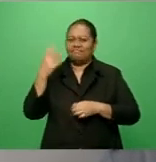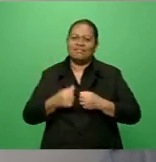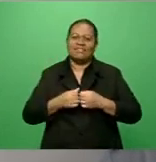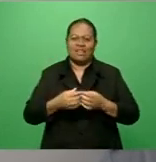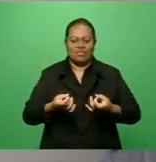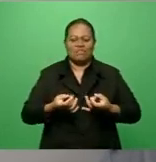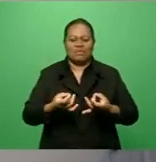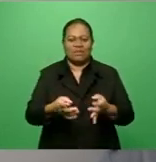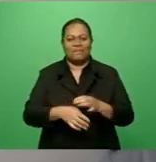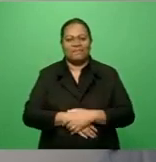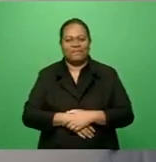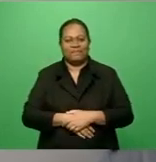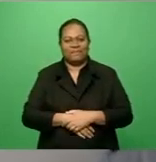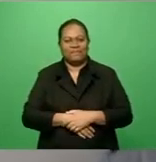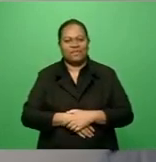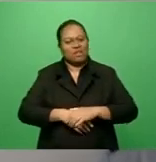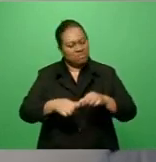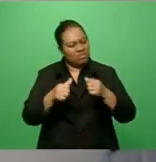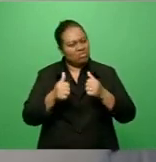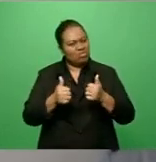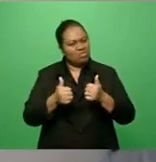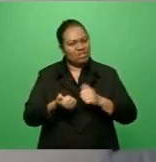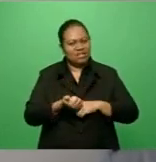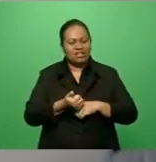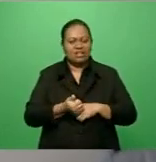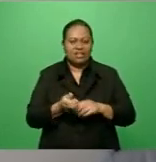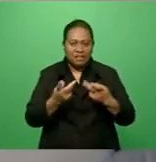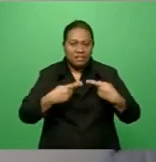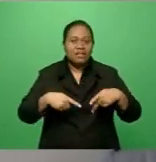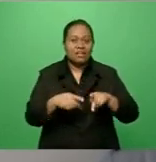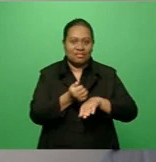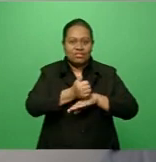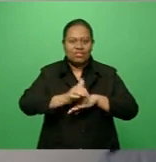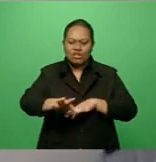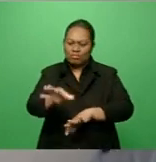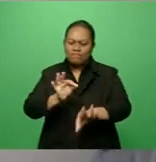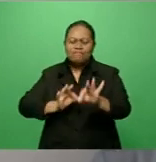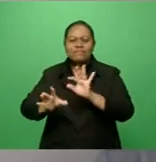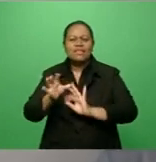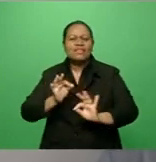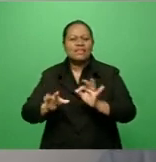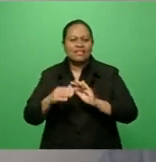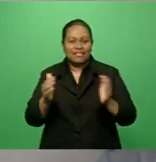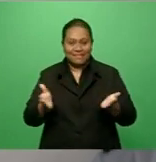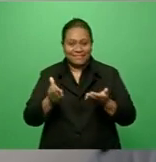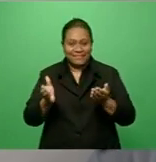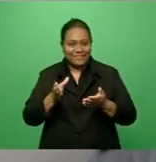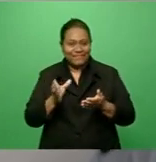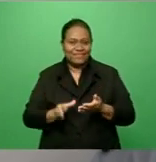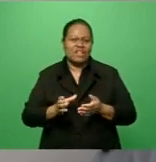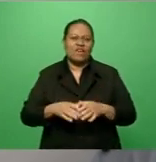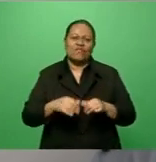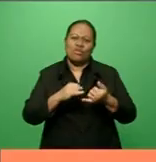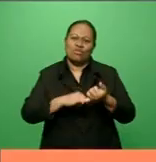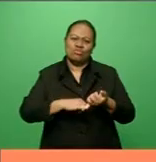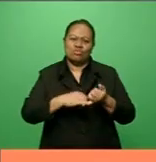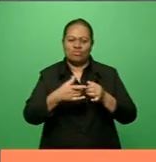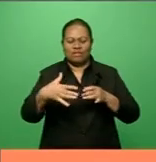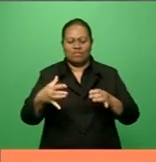hopeful that we'll be having a good ground to select players for the Sukuna Bowl this